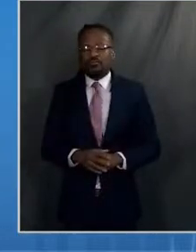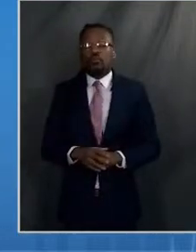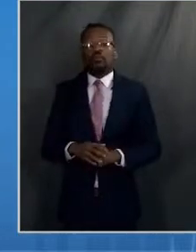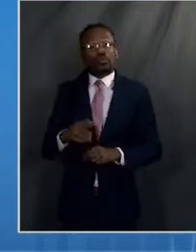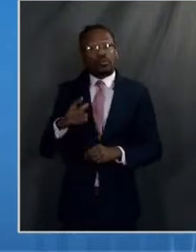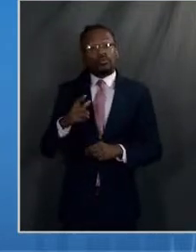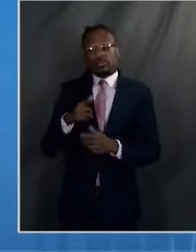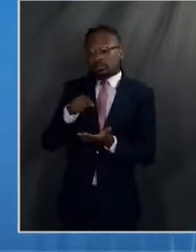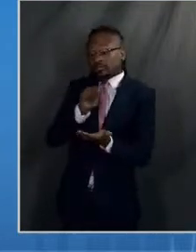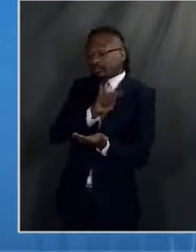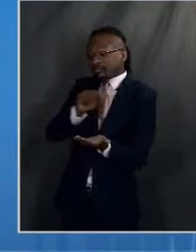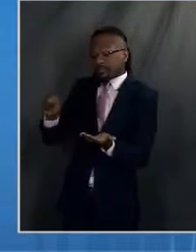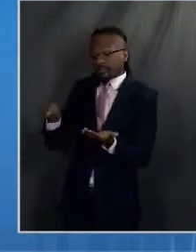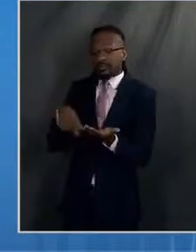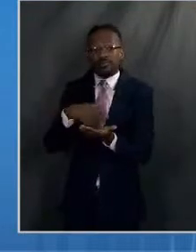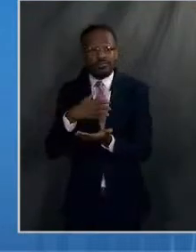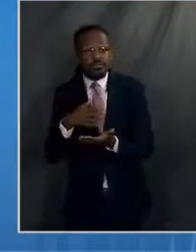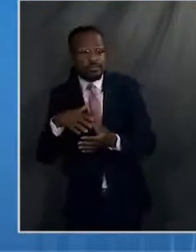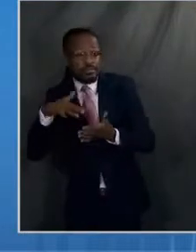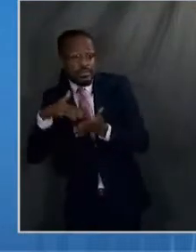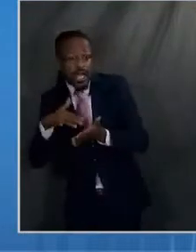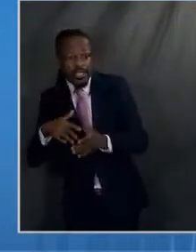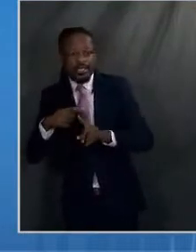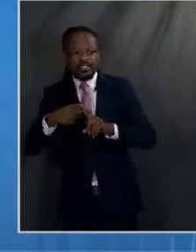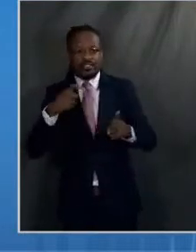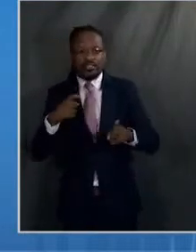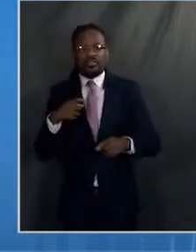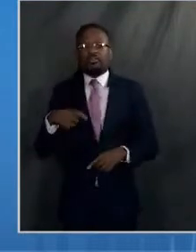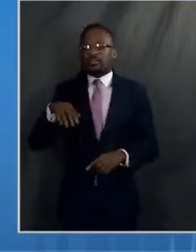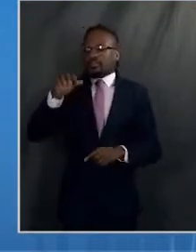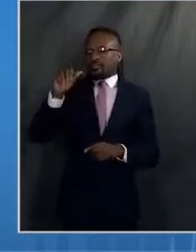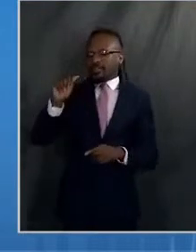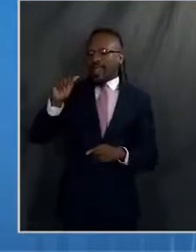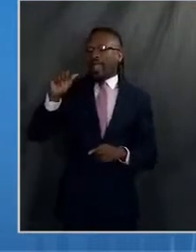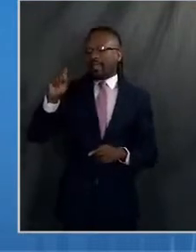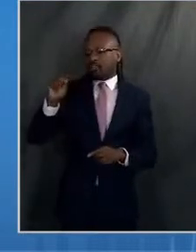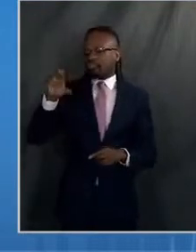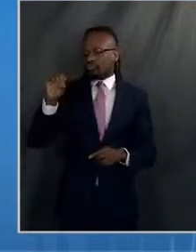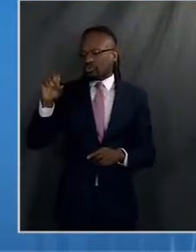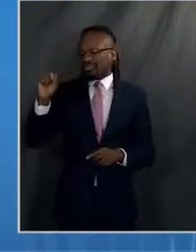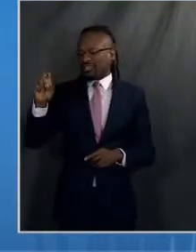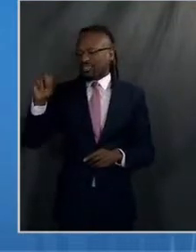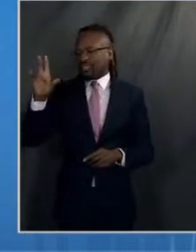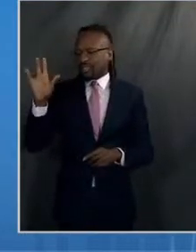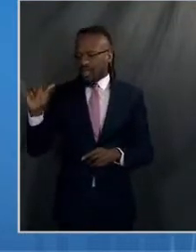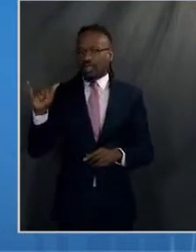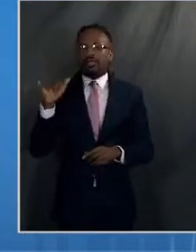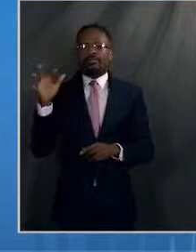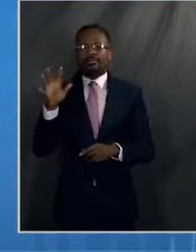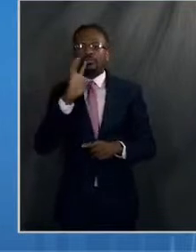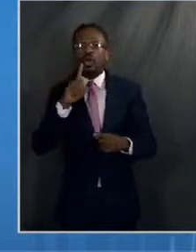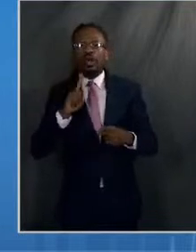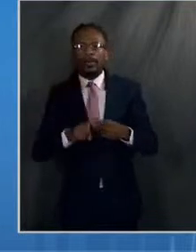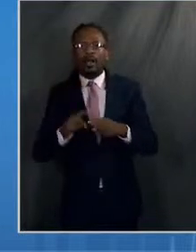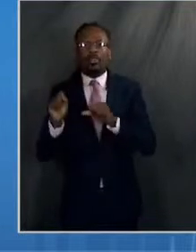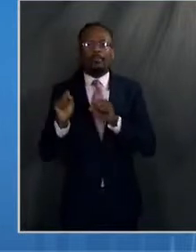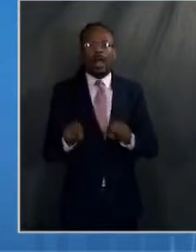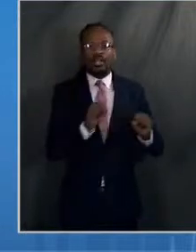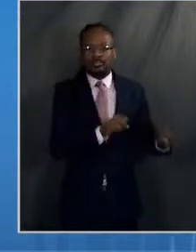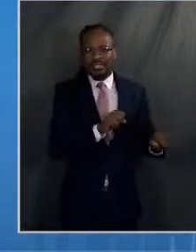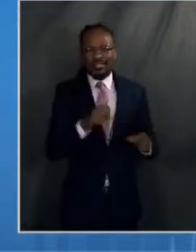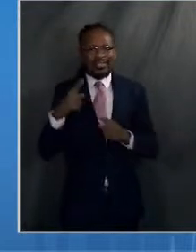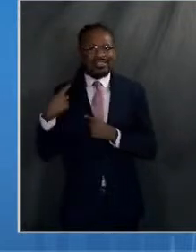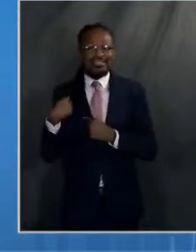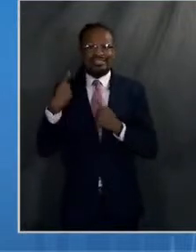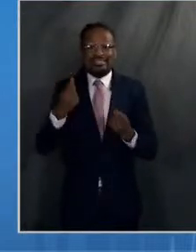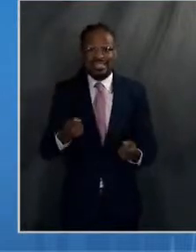out of the AstraZeneca platform that in the UK, they're talking about the possibility, since